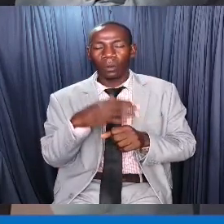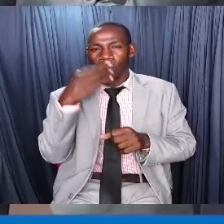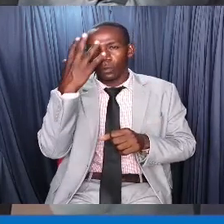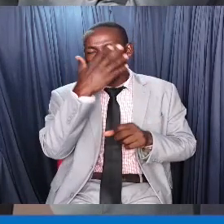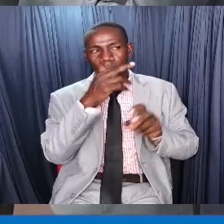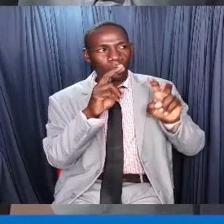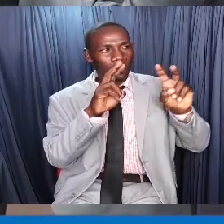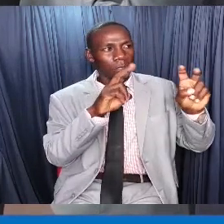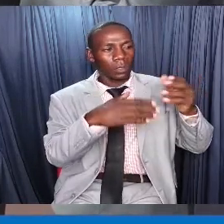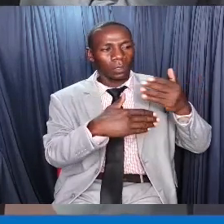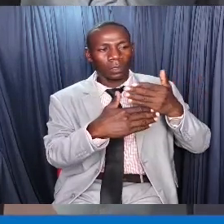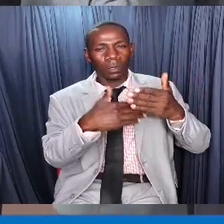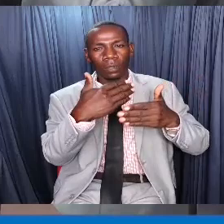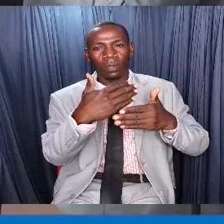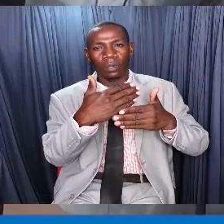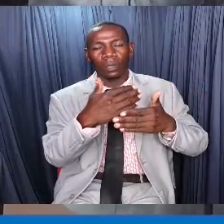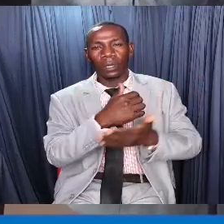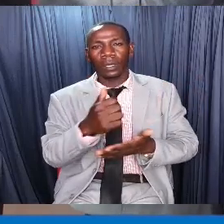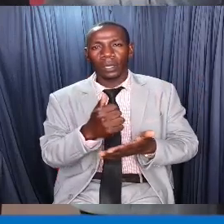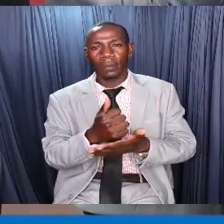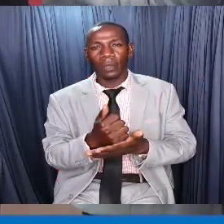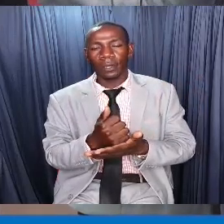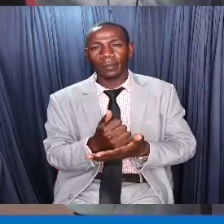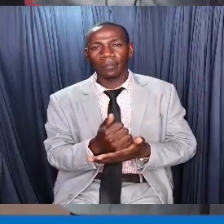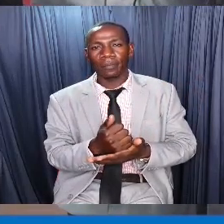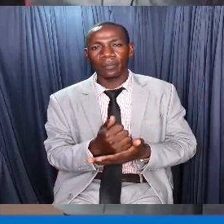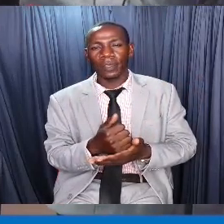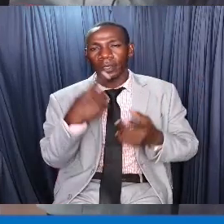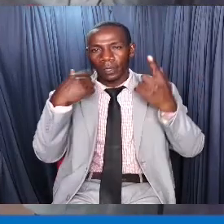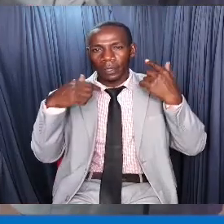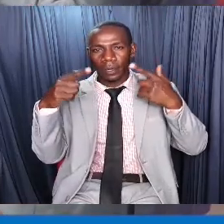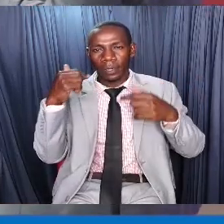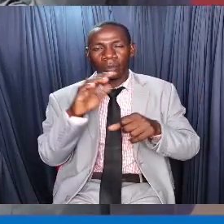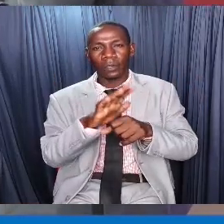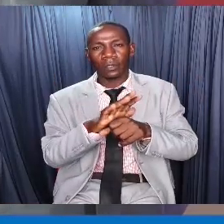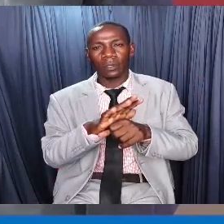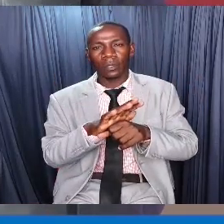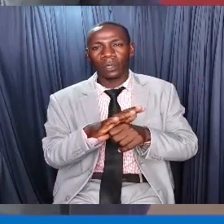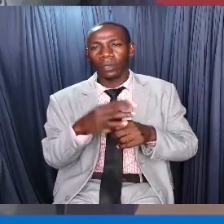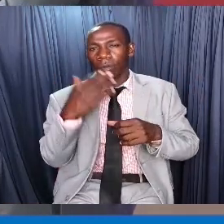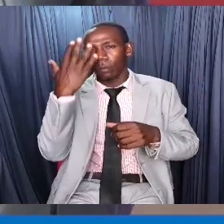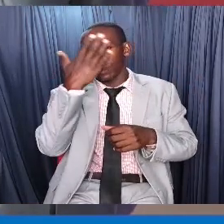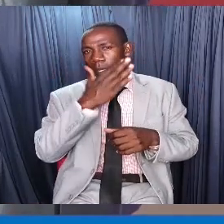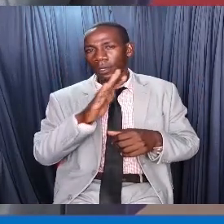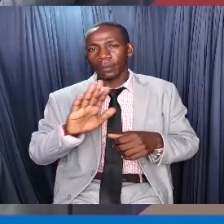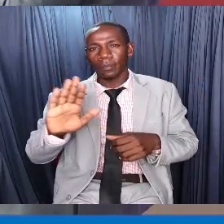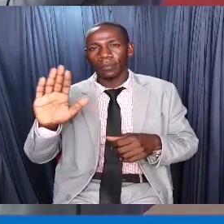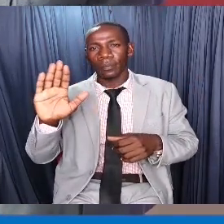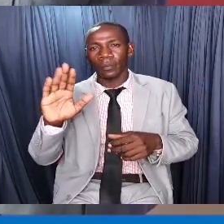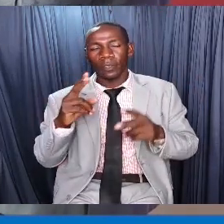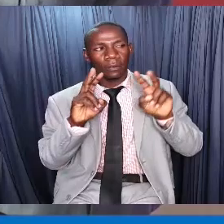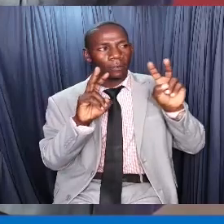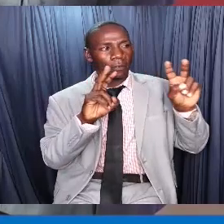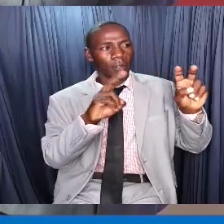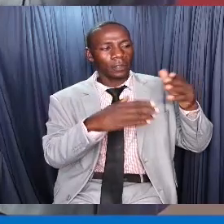ukutani. His face on the wall. Bwana Yesu asifiwe sana. Amen. Akalia sana. He really cried. Huku uso wake. His face. Ukiwa kwenye